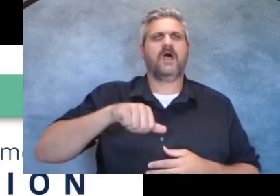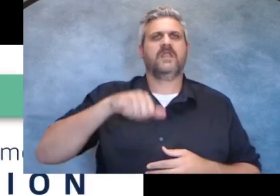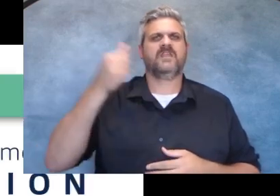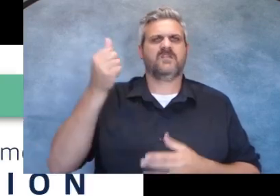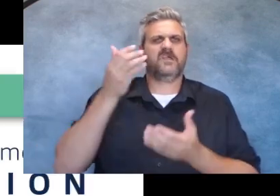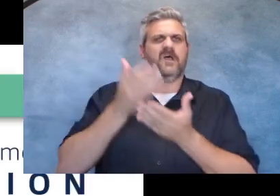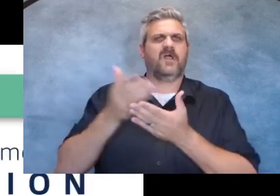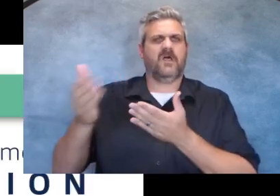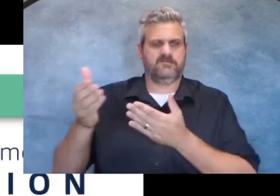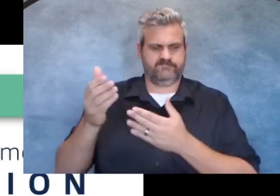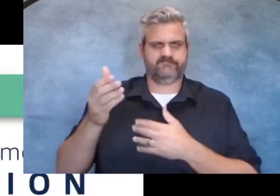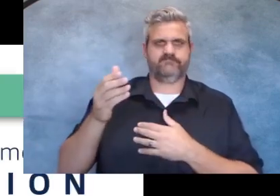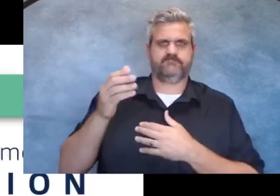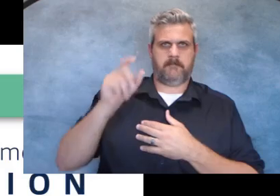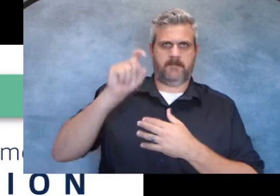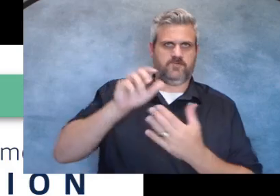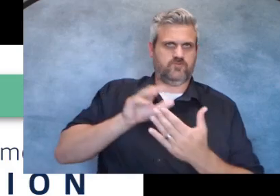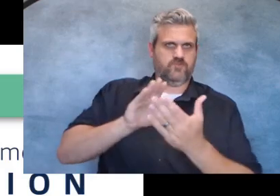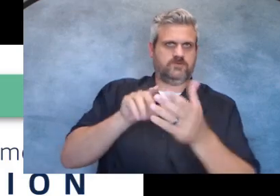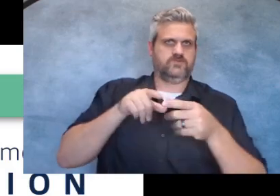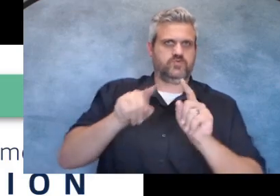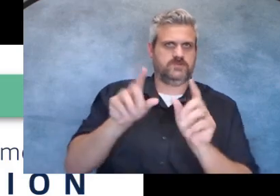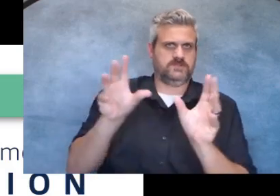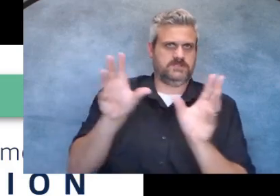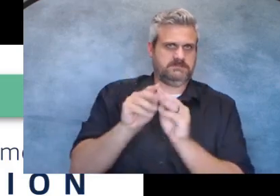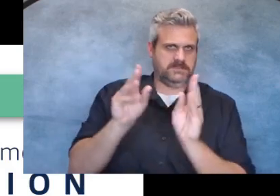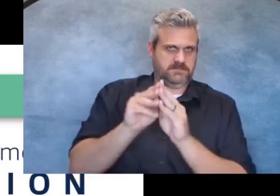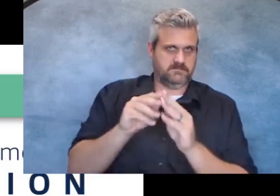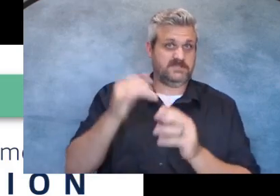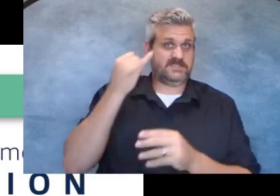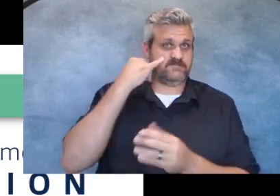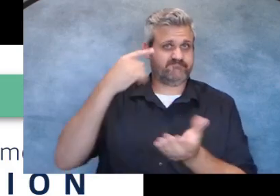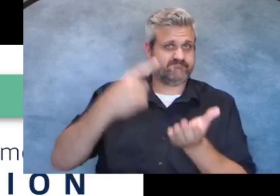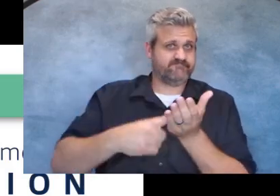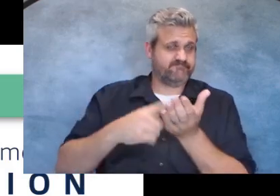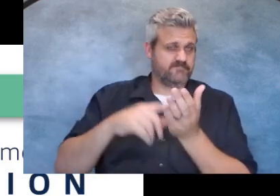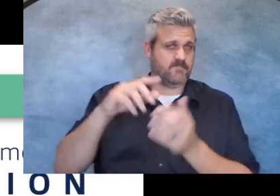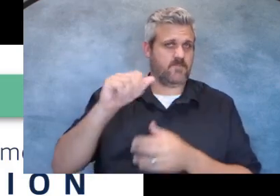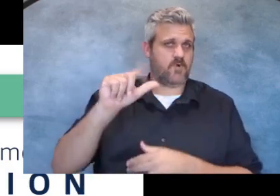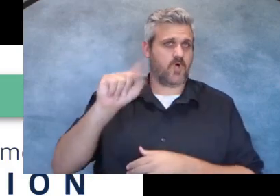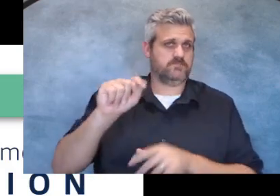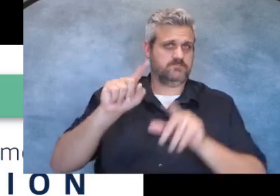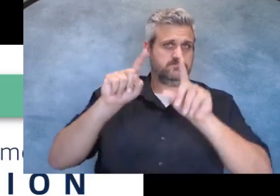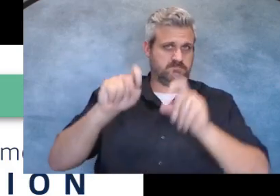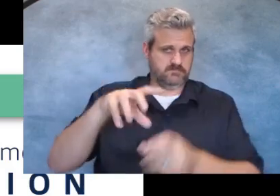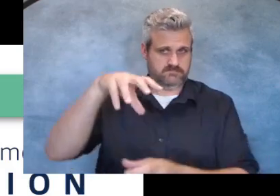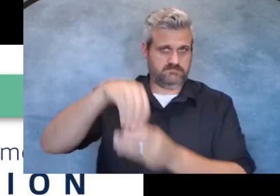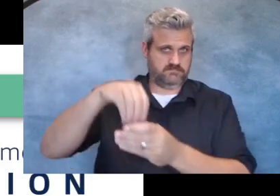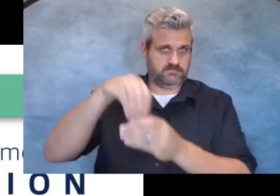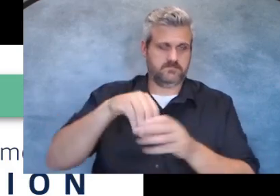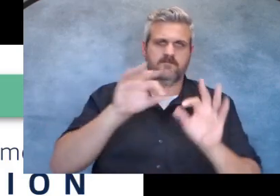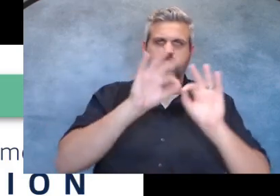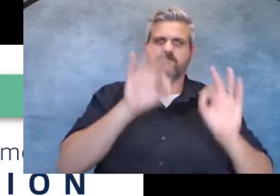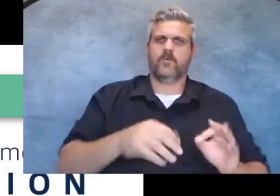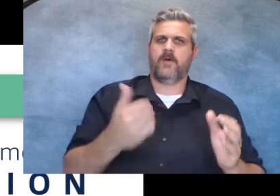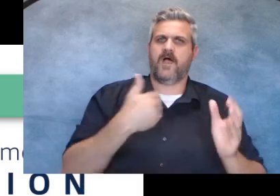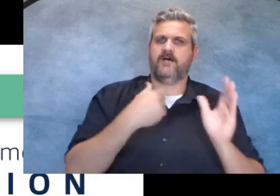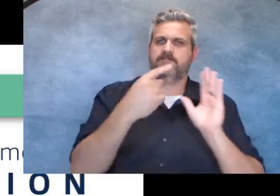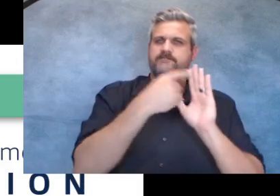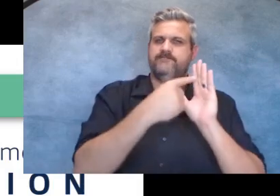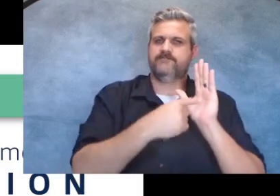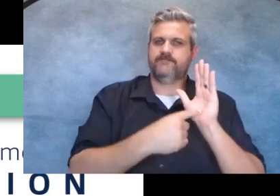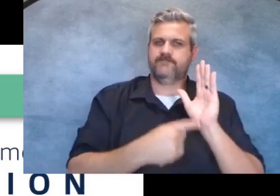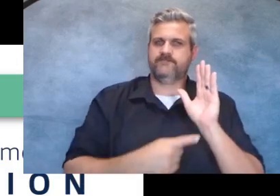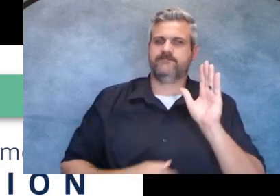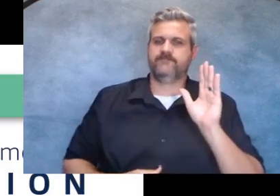Additional items the ARC must address if the ARC is discussing alternate assessment participation are listed on the form.